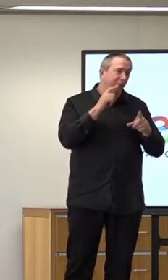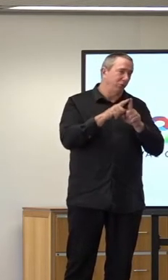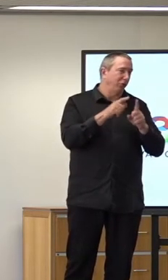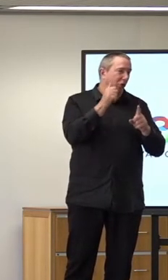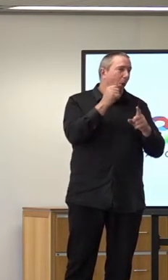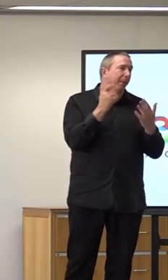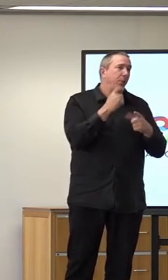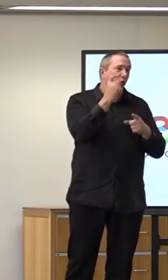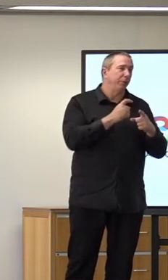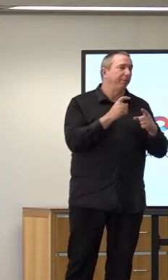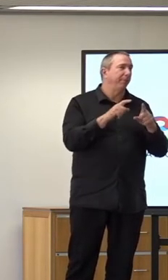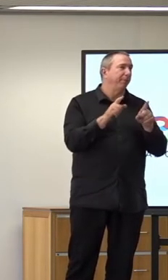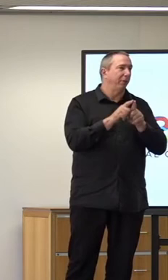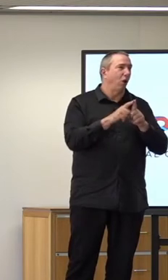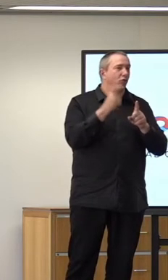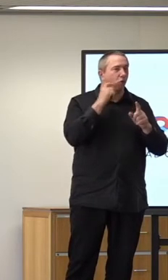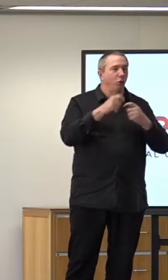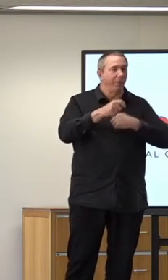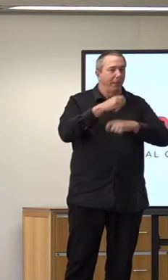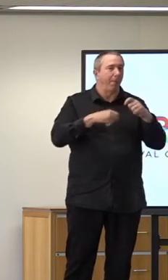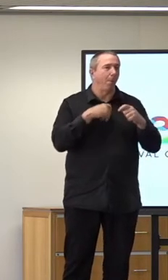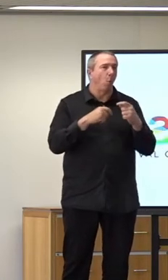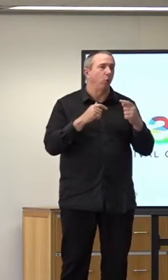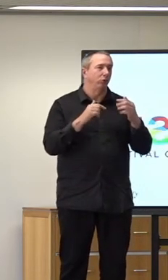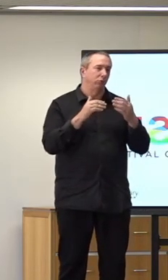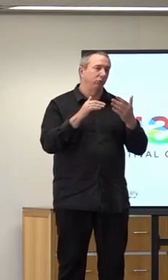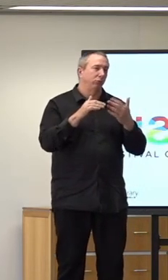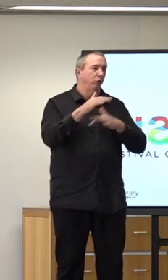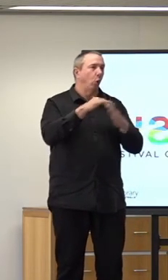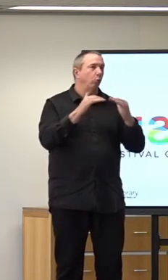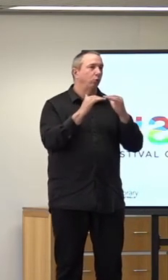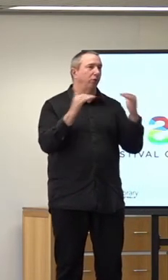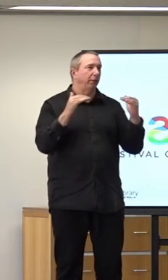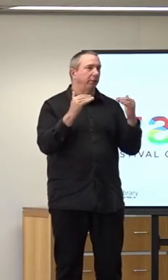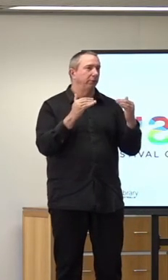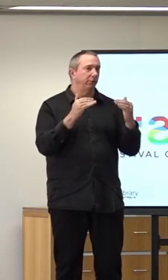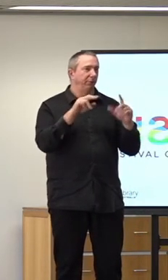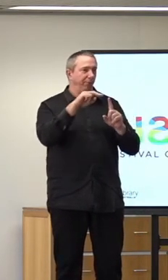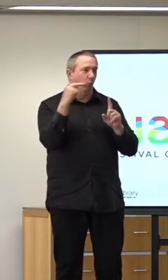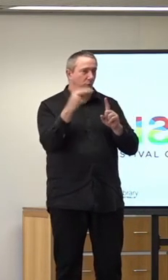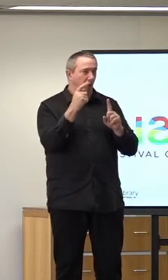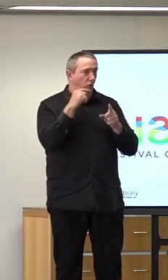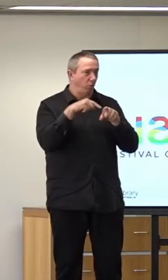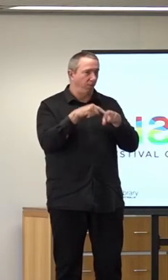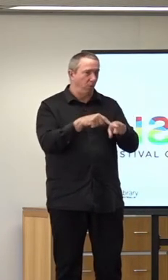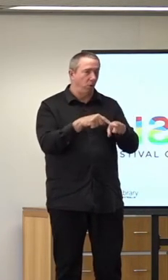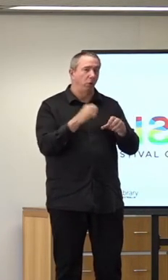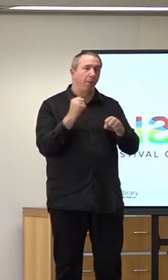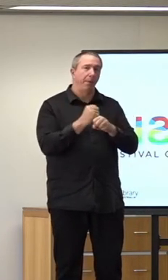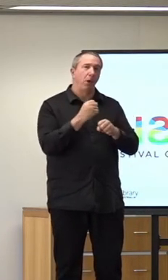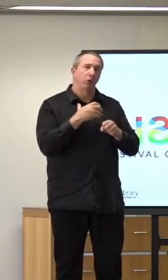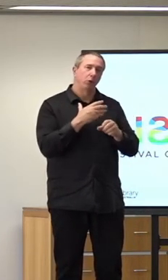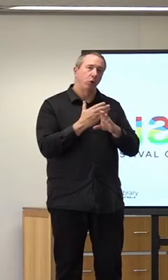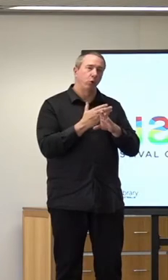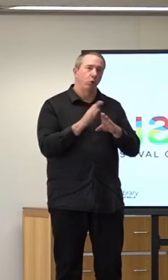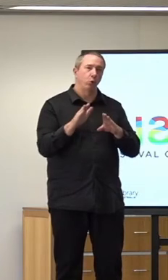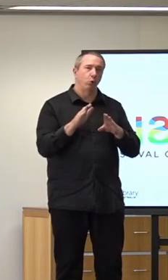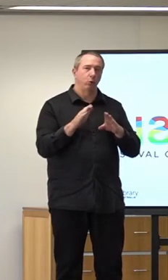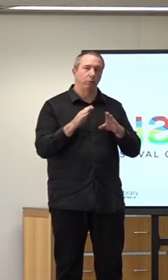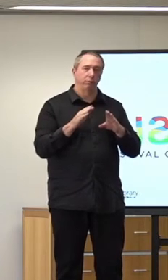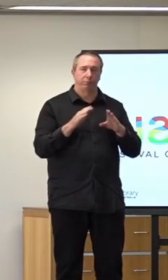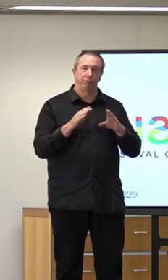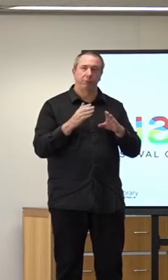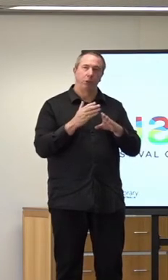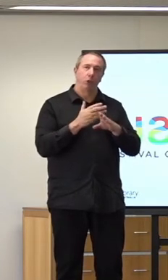spaces around the world are trying to move towards a more social justice oriented function, to create a new definition that was